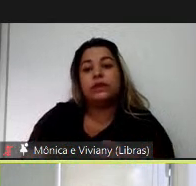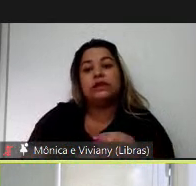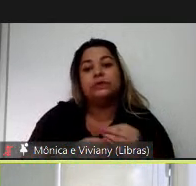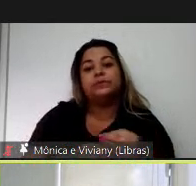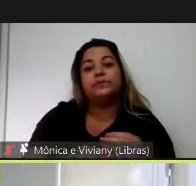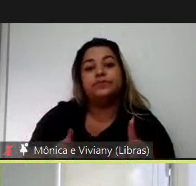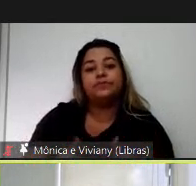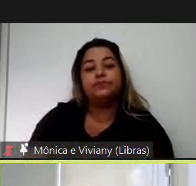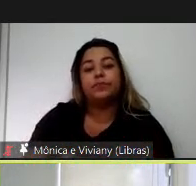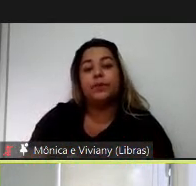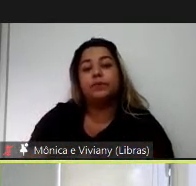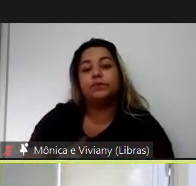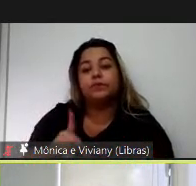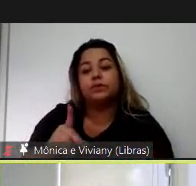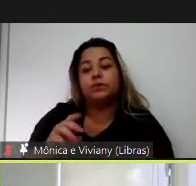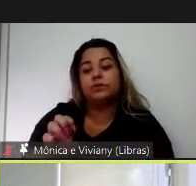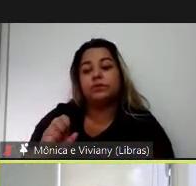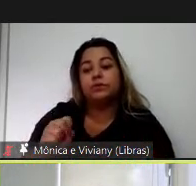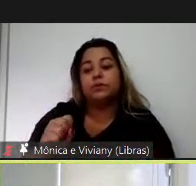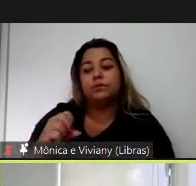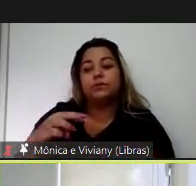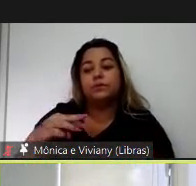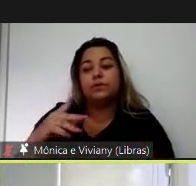that inserts the